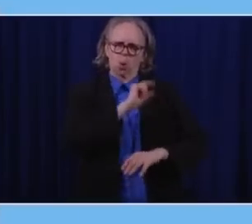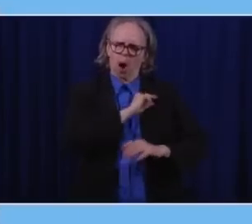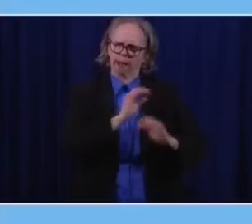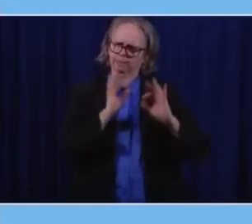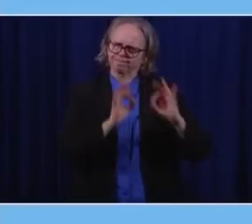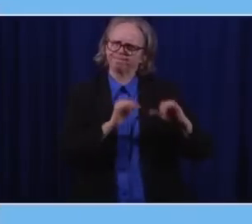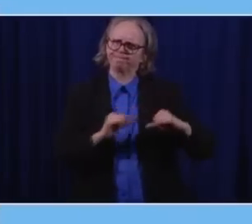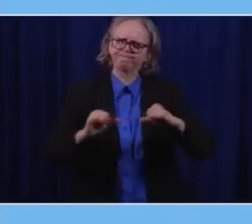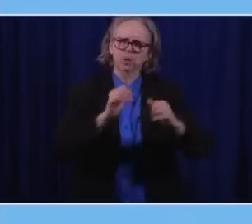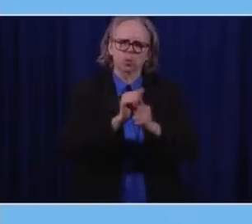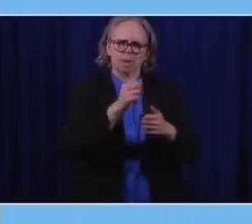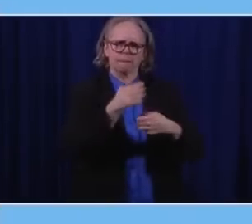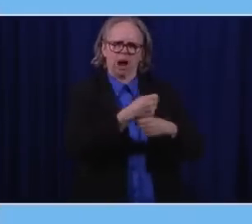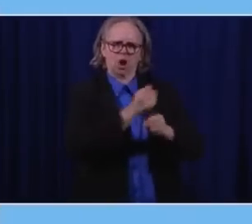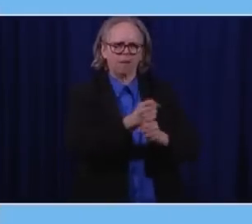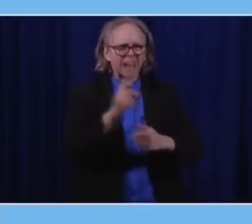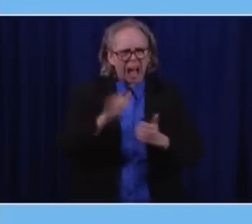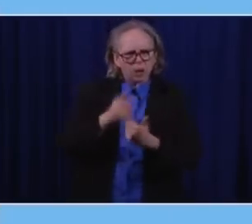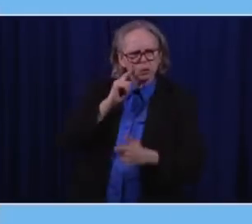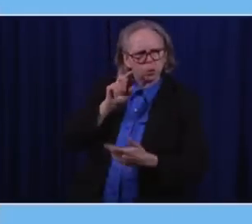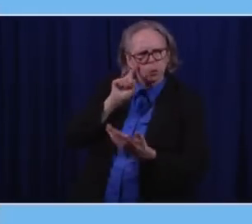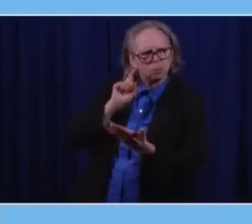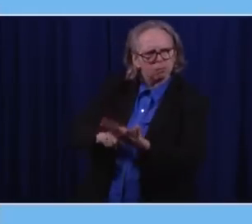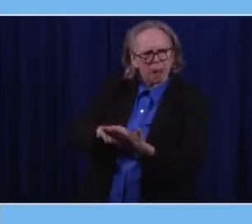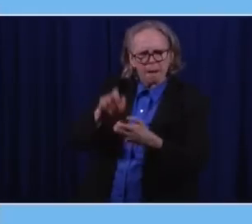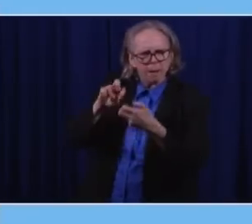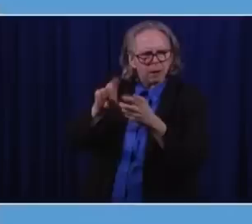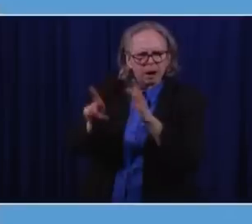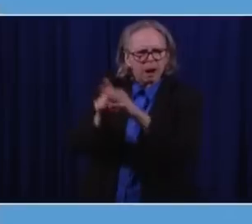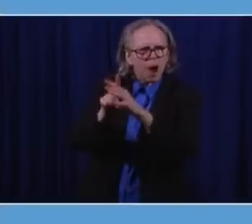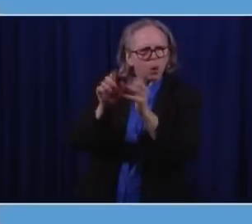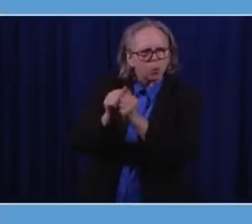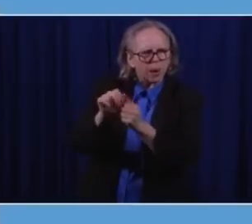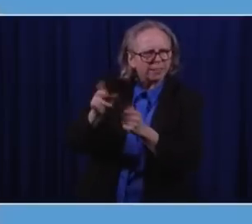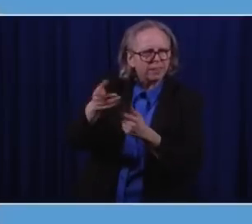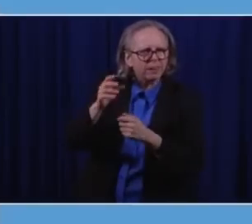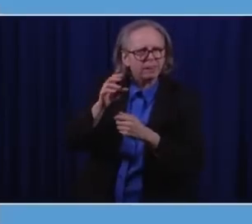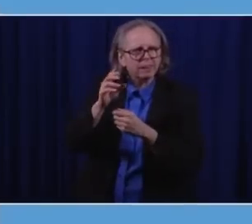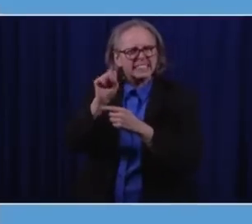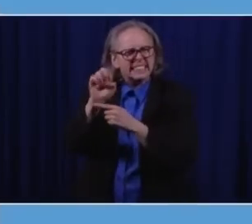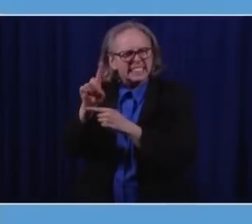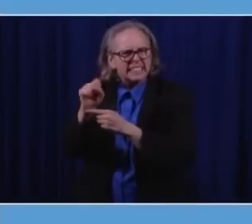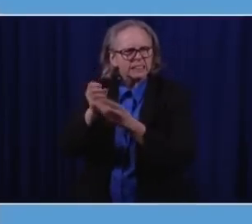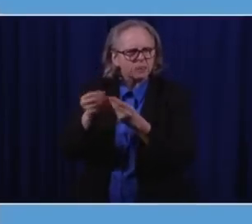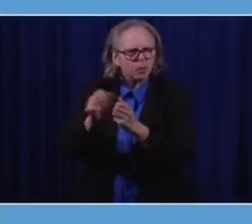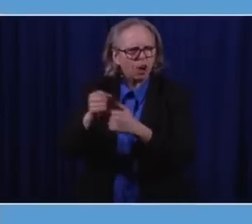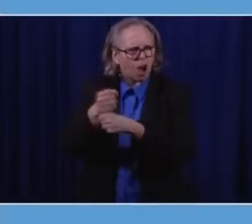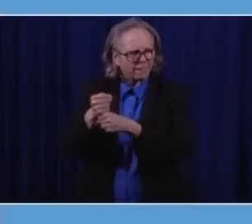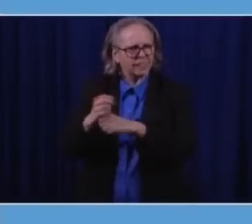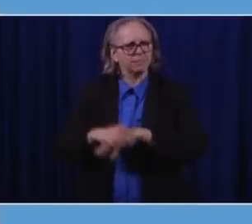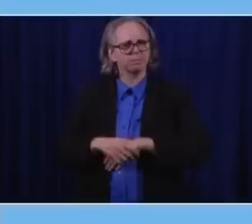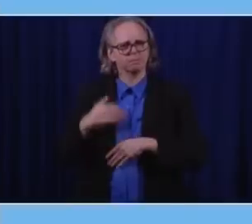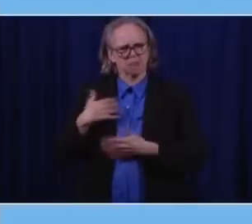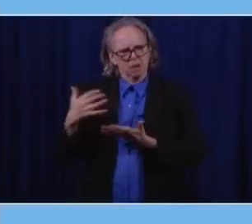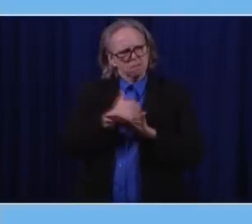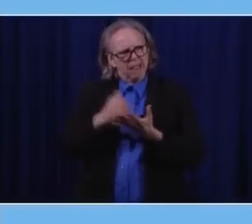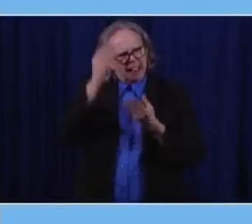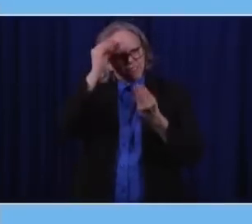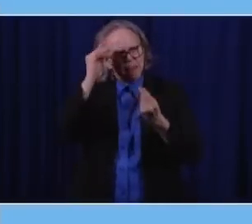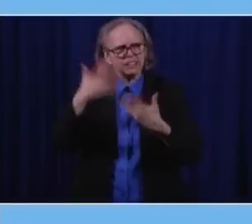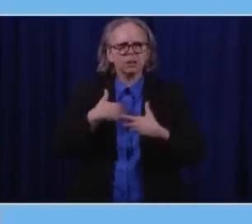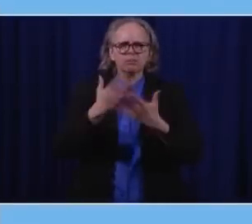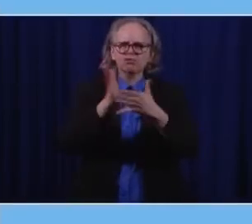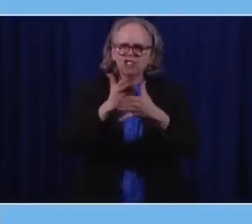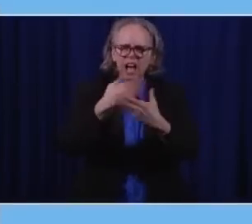inside a coffee. What that does is arm them with the information that they need to make more informed decisions when they're selling the coffee. Take, for